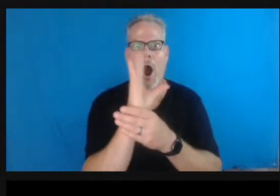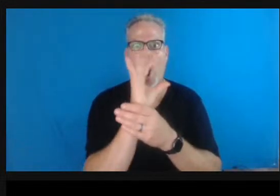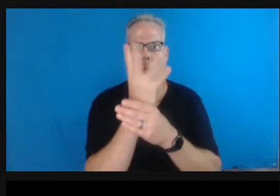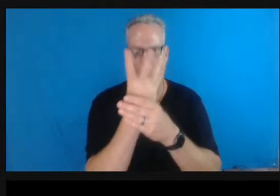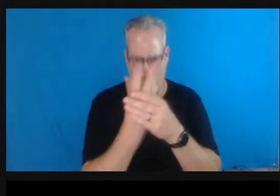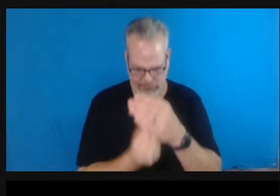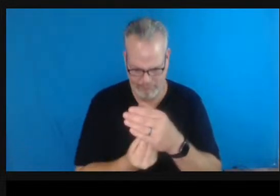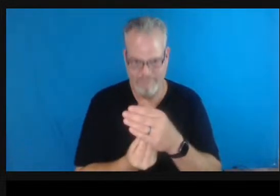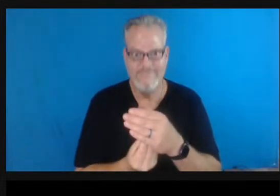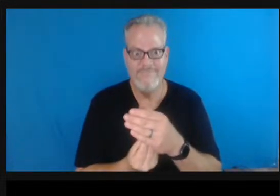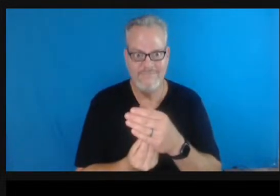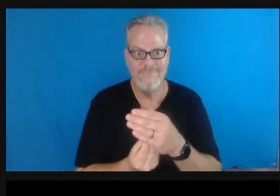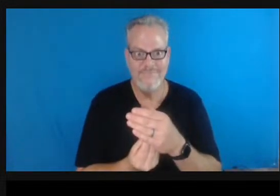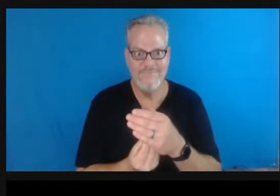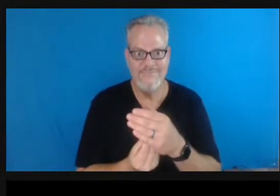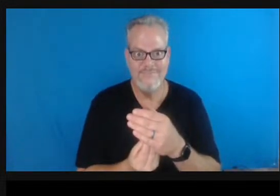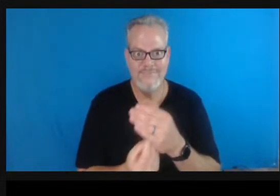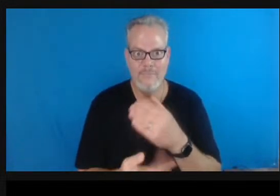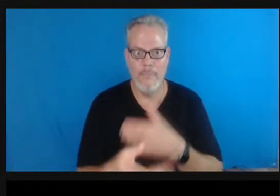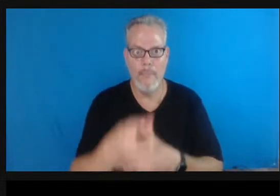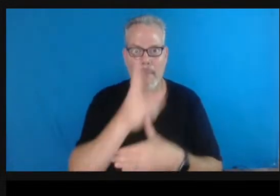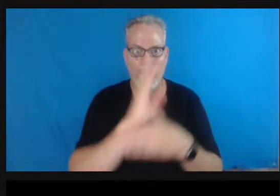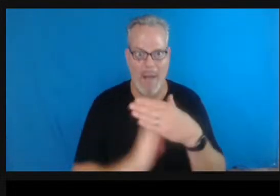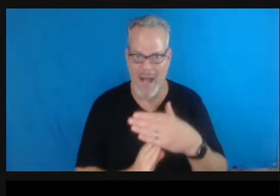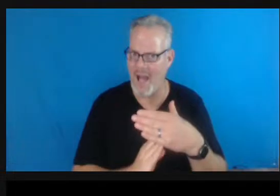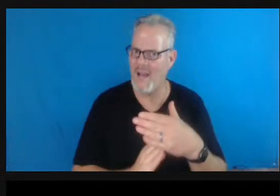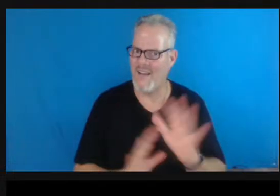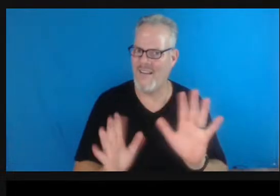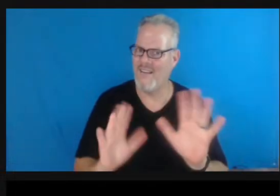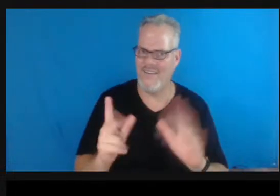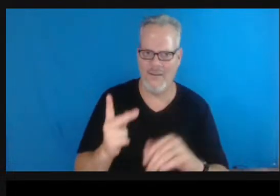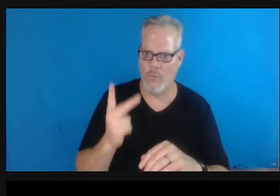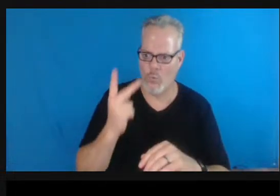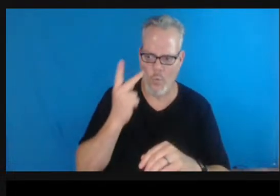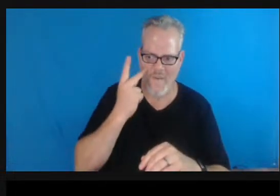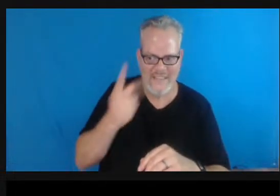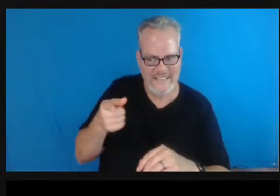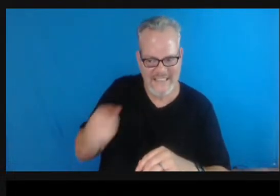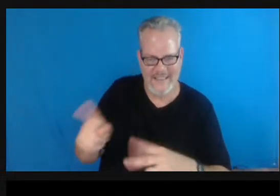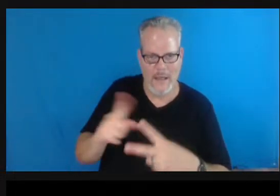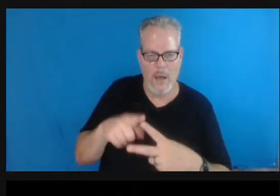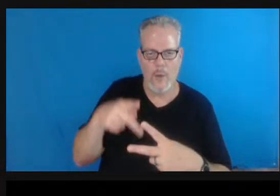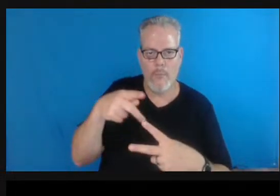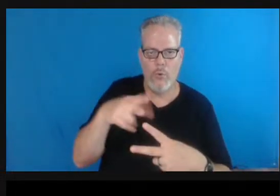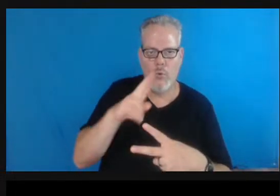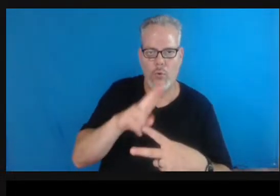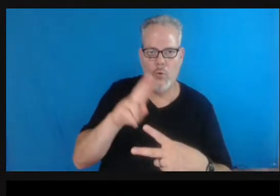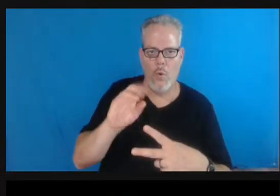as well. That's not something we really had at Pu'u or Mauna Ulu so much.